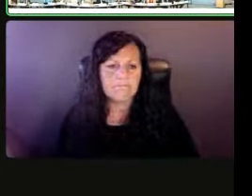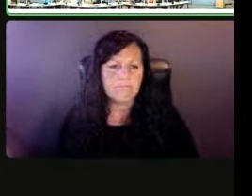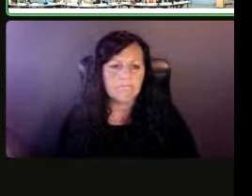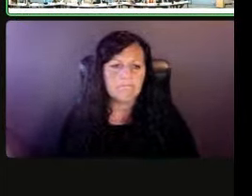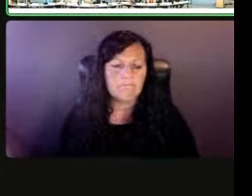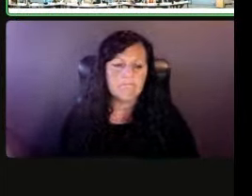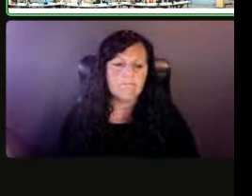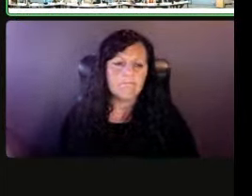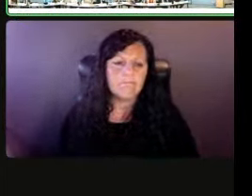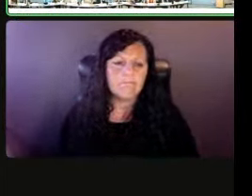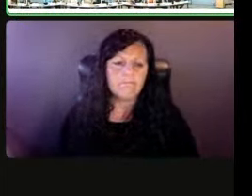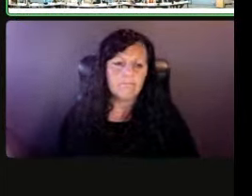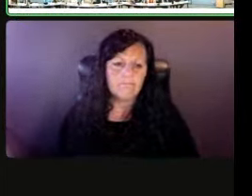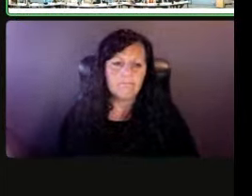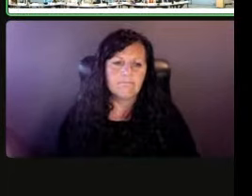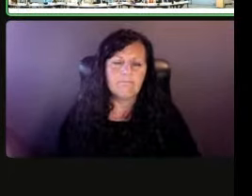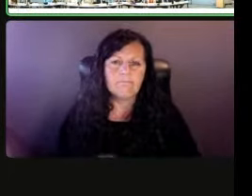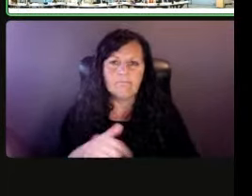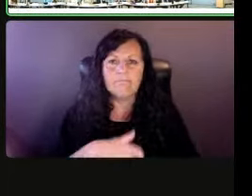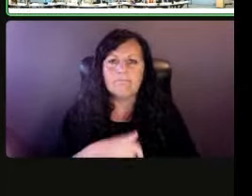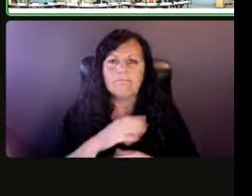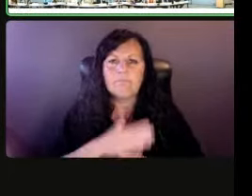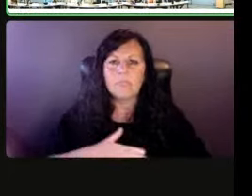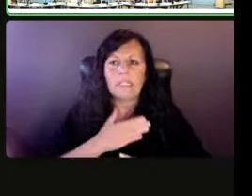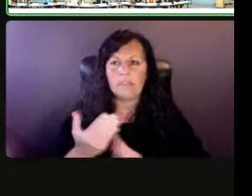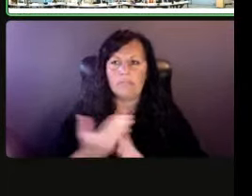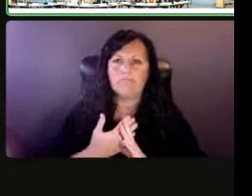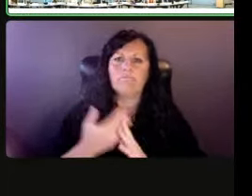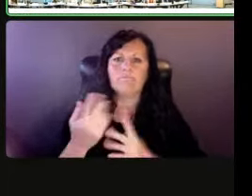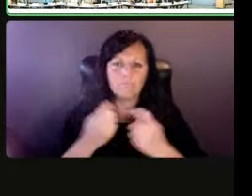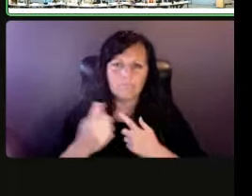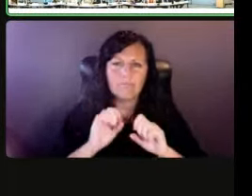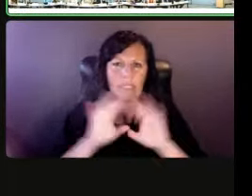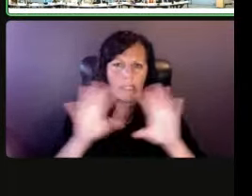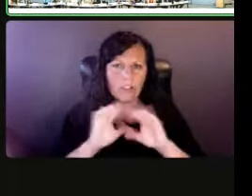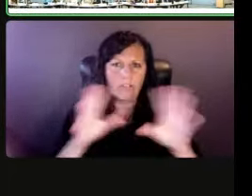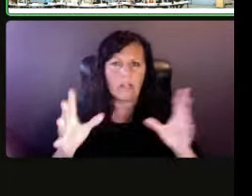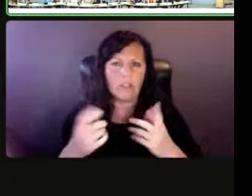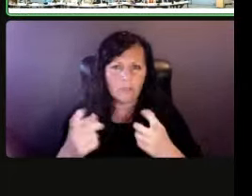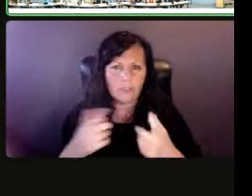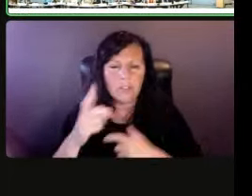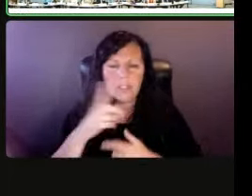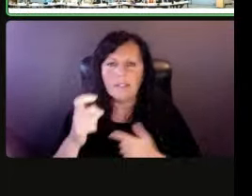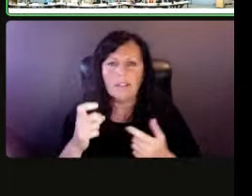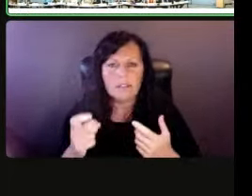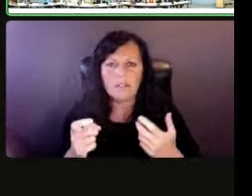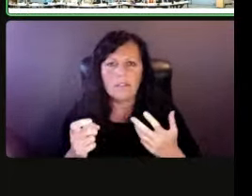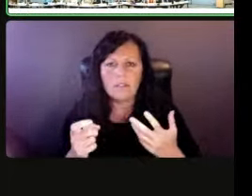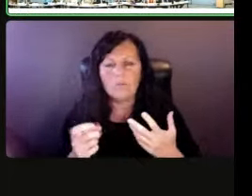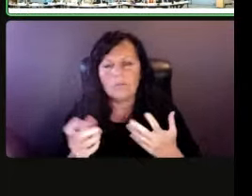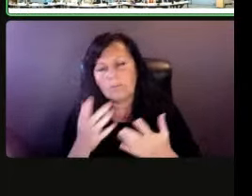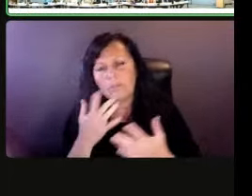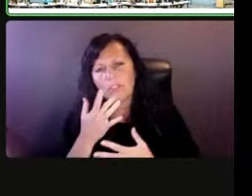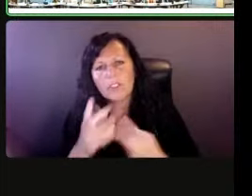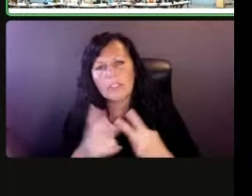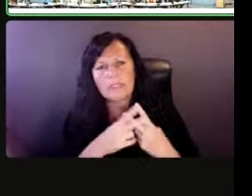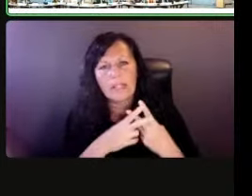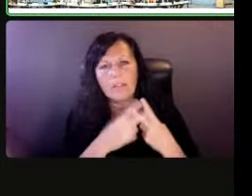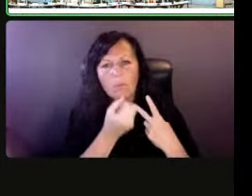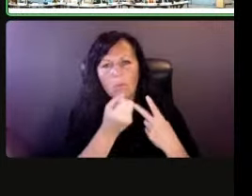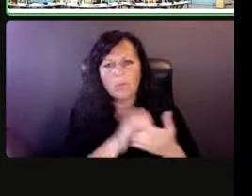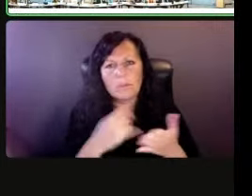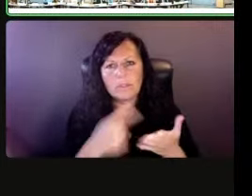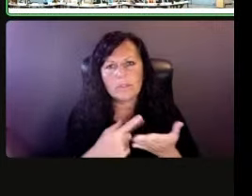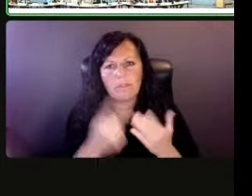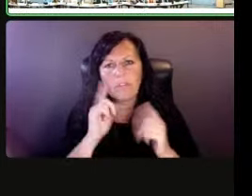And when we get there, feel free to ask clarifying questions. We'd like to save, you know, deliberations and that kind of discussion until a little bit later. But if you want to